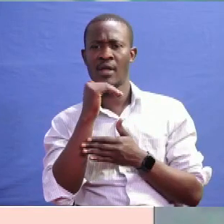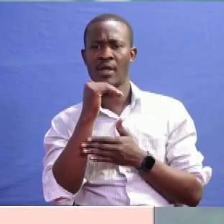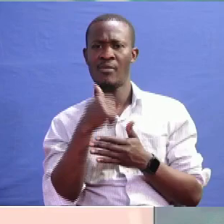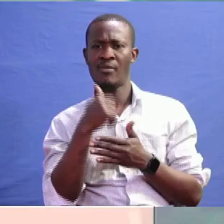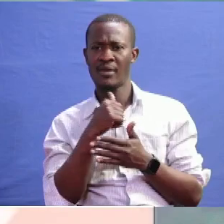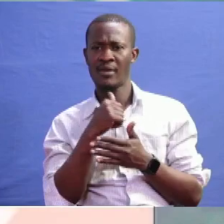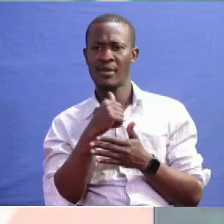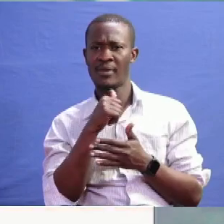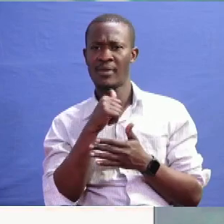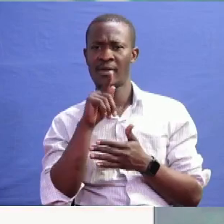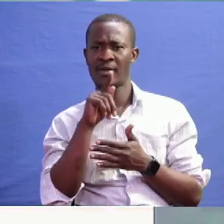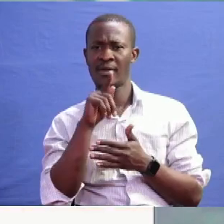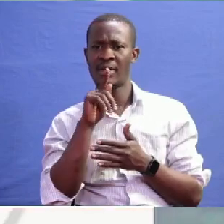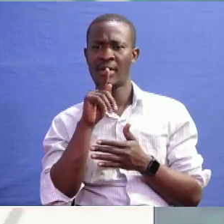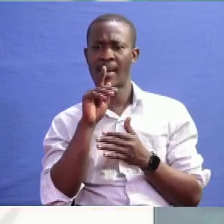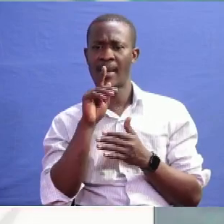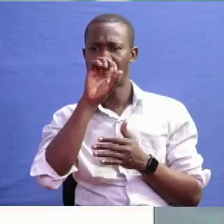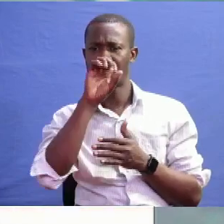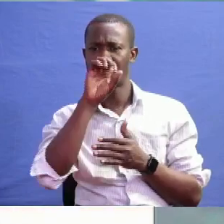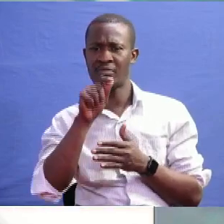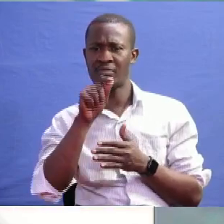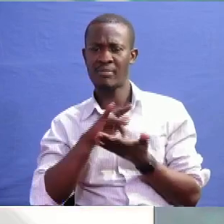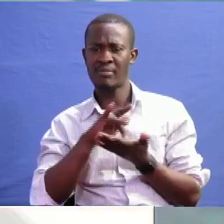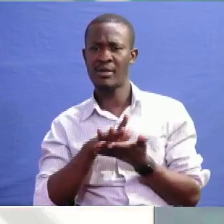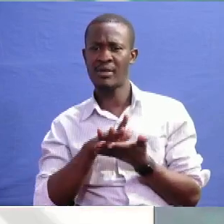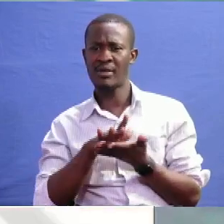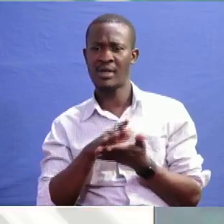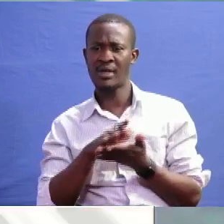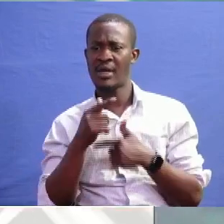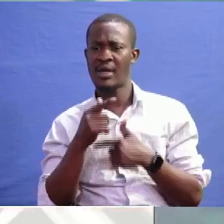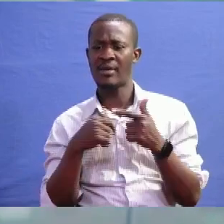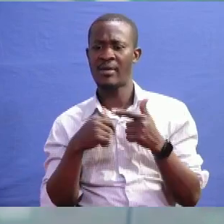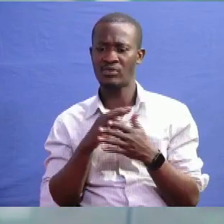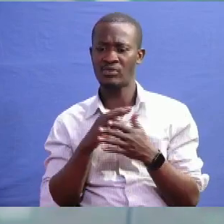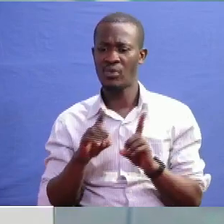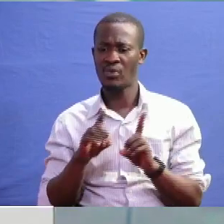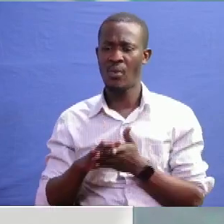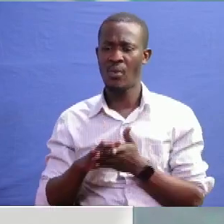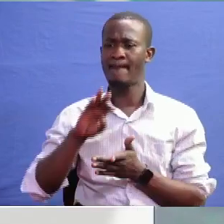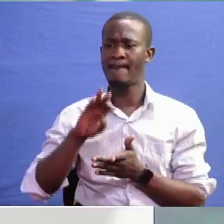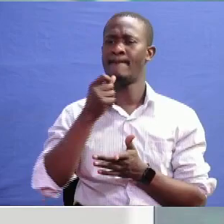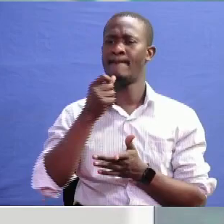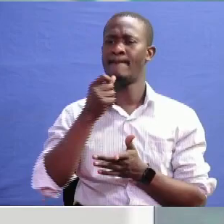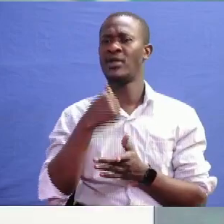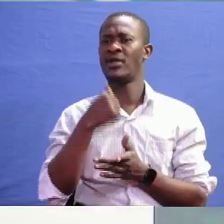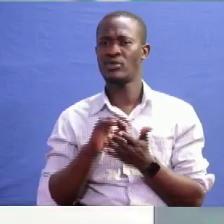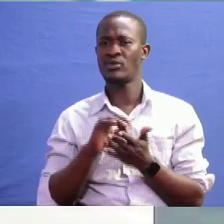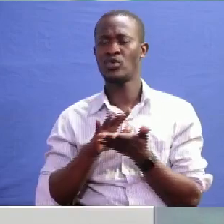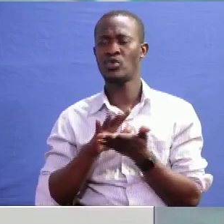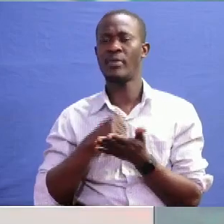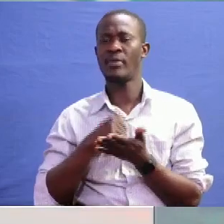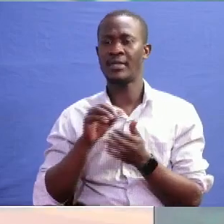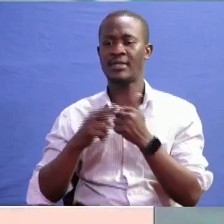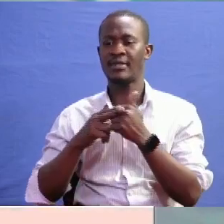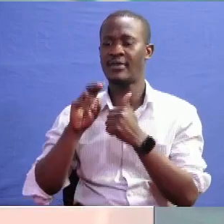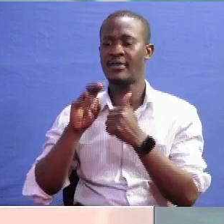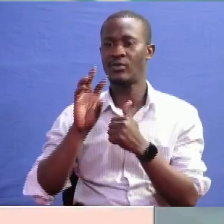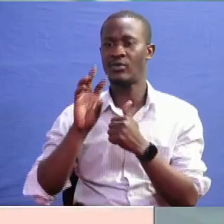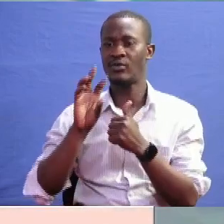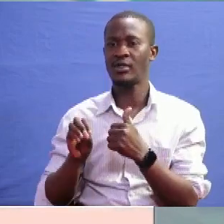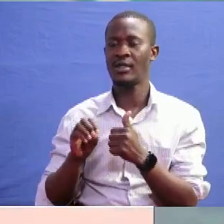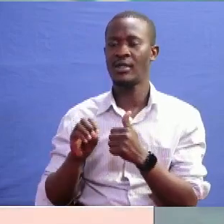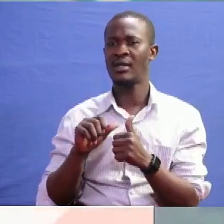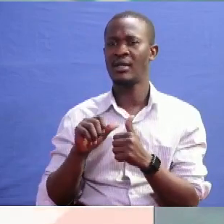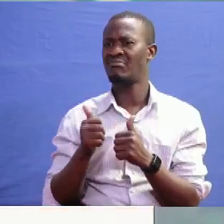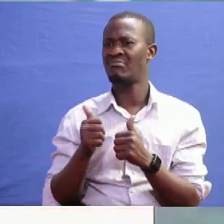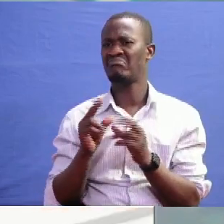PSSP, the self-sponsored student, been paid? Even here, if you come to do medicine and you're self-sponsored, you are paying the 720. All right. So nothing